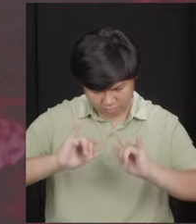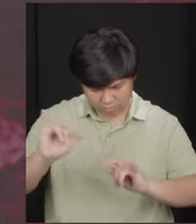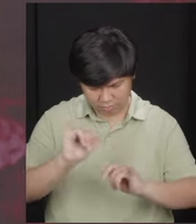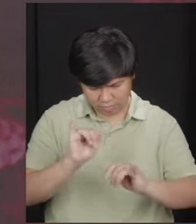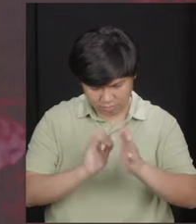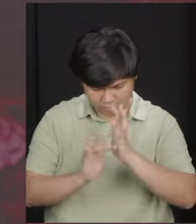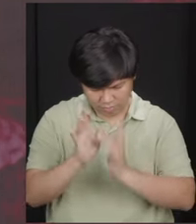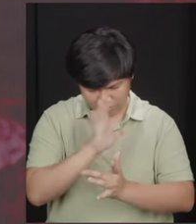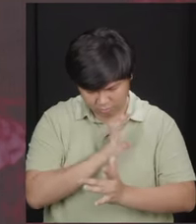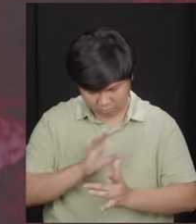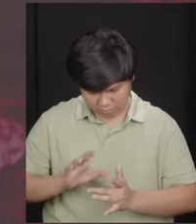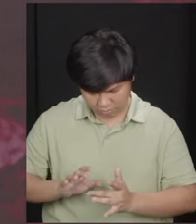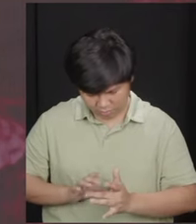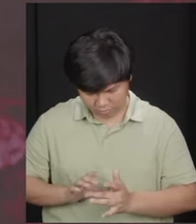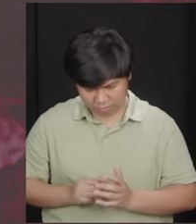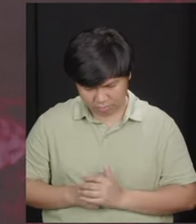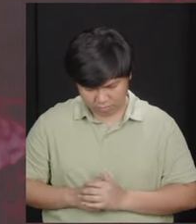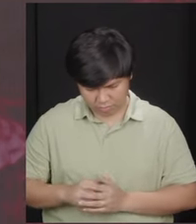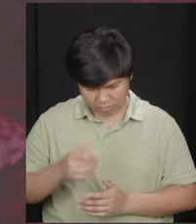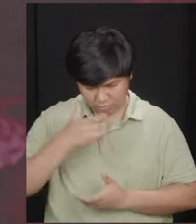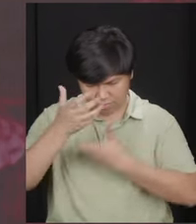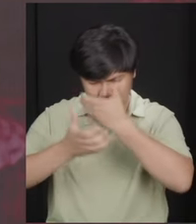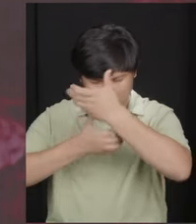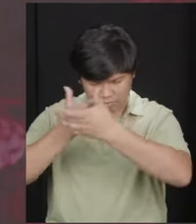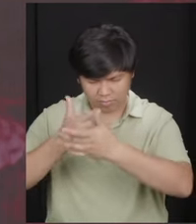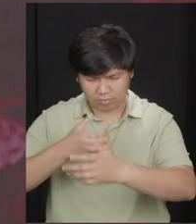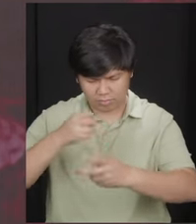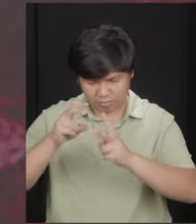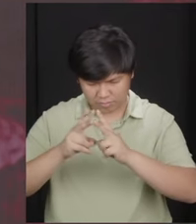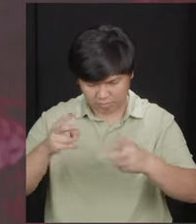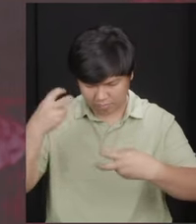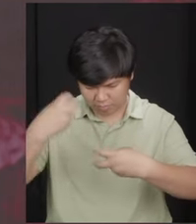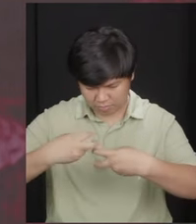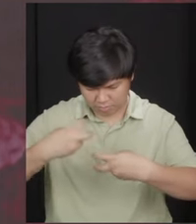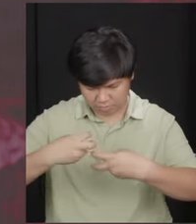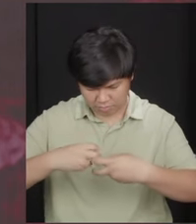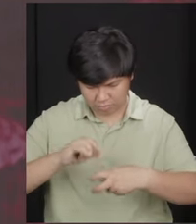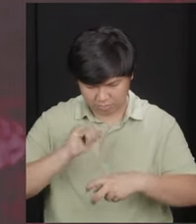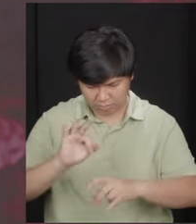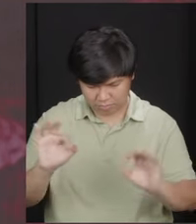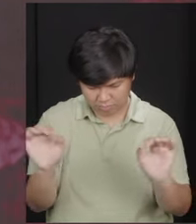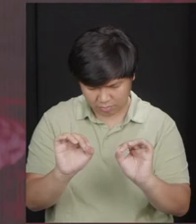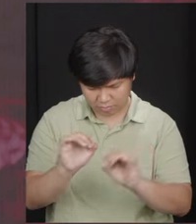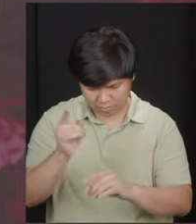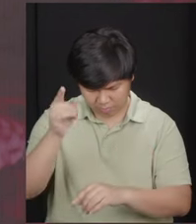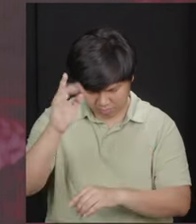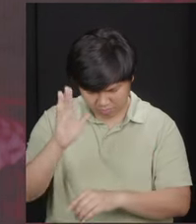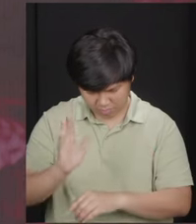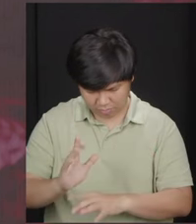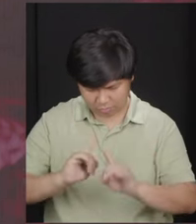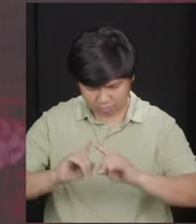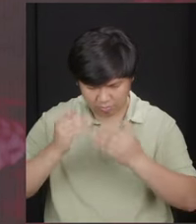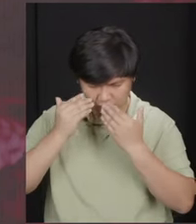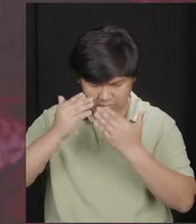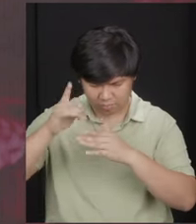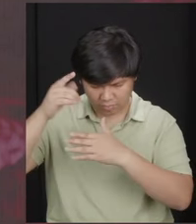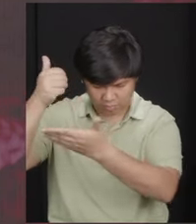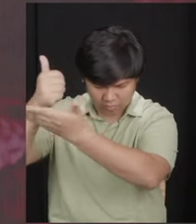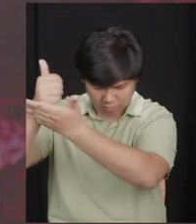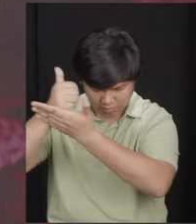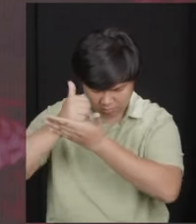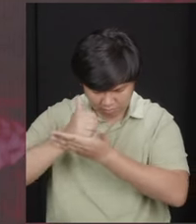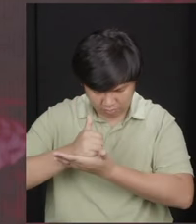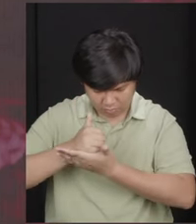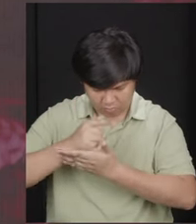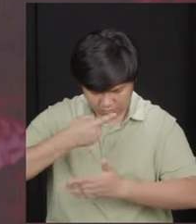did. Father, we confess this is impossible without You. But thank You that You enable us to